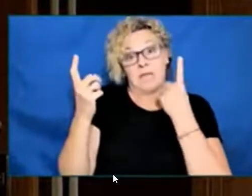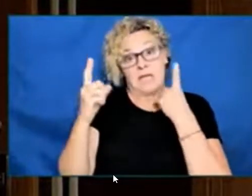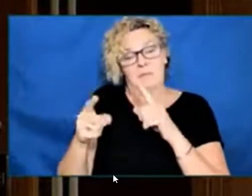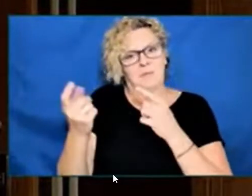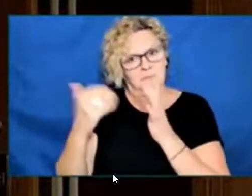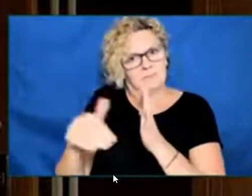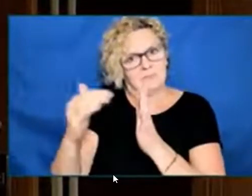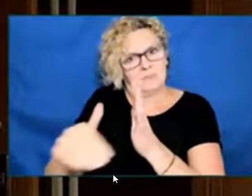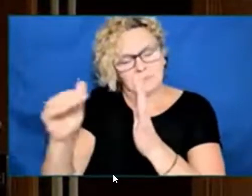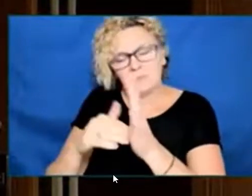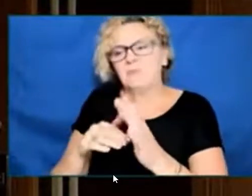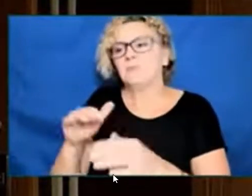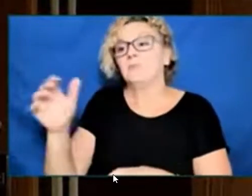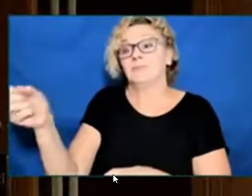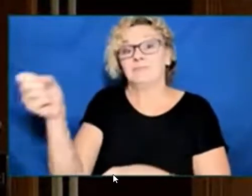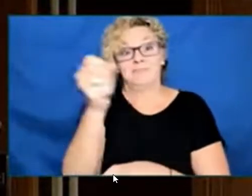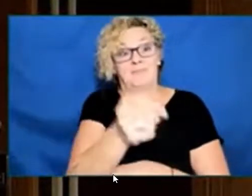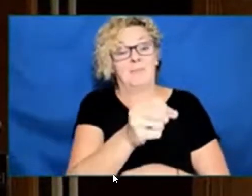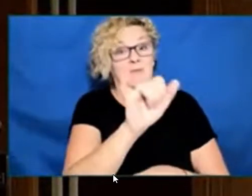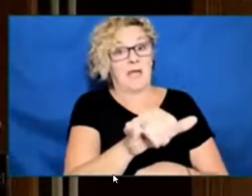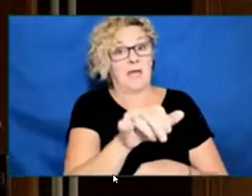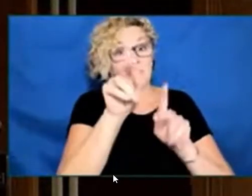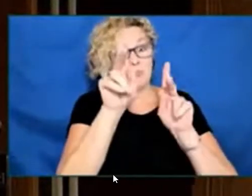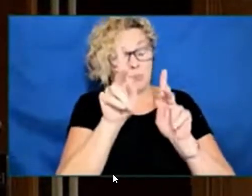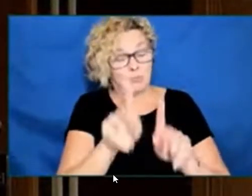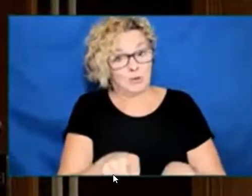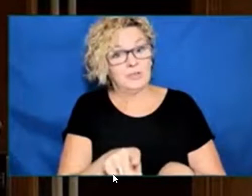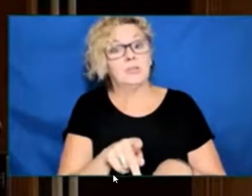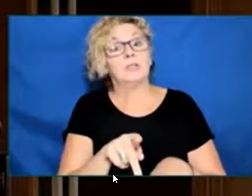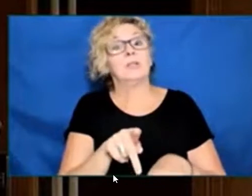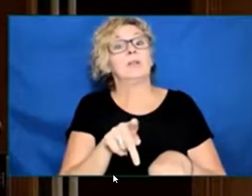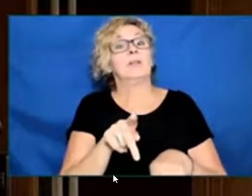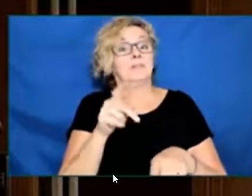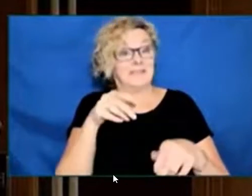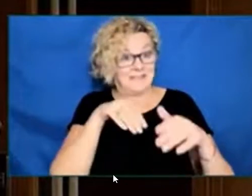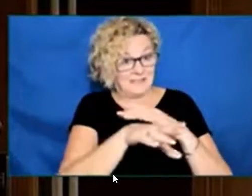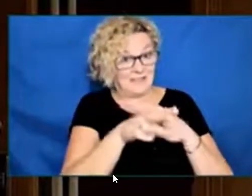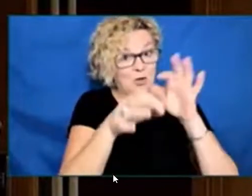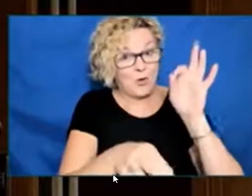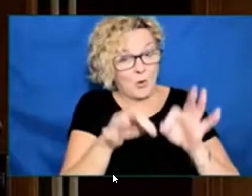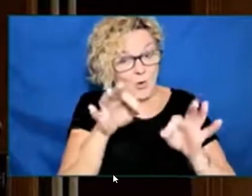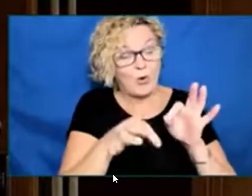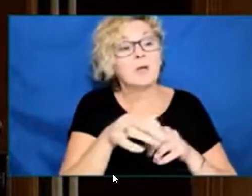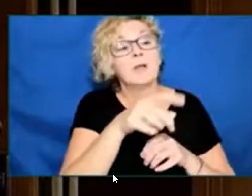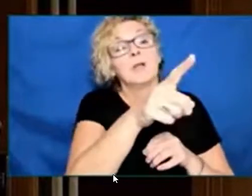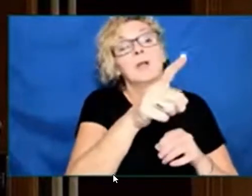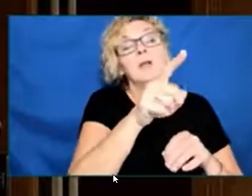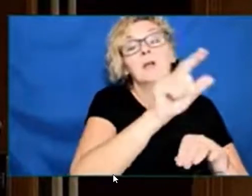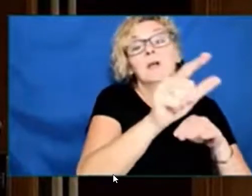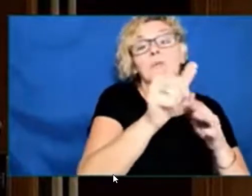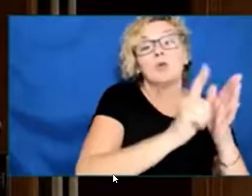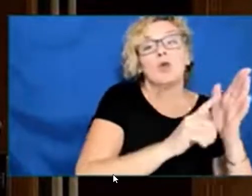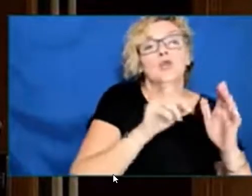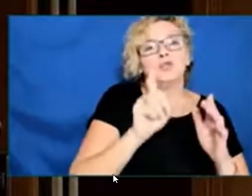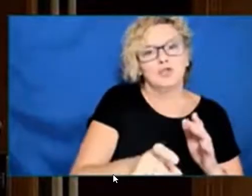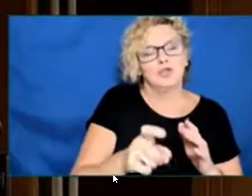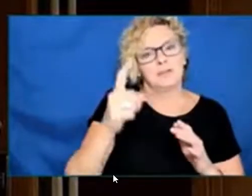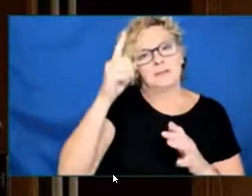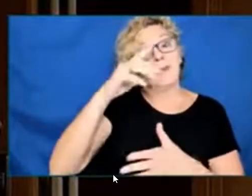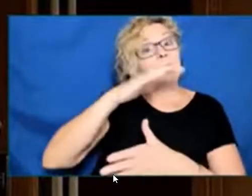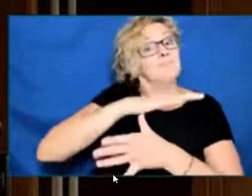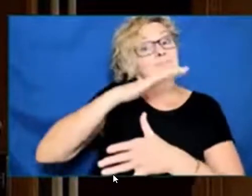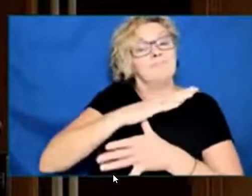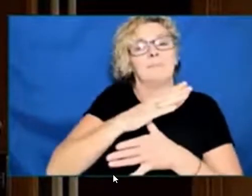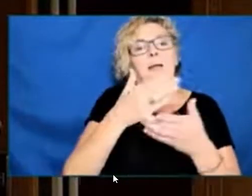presumption shall exist on the part of the Crown Counsel that the public interest, including the safety of the public, is